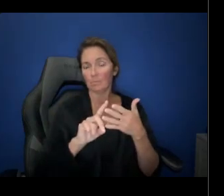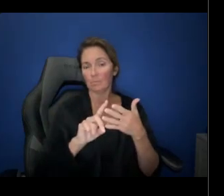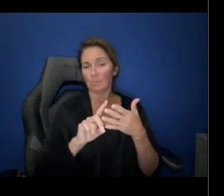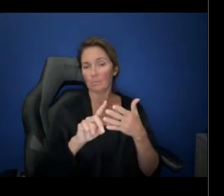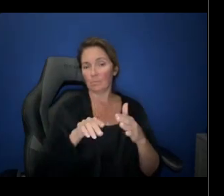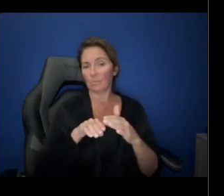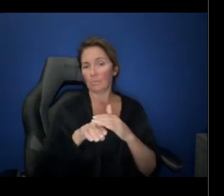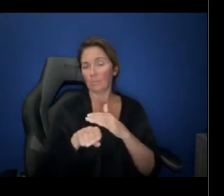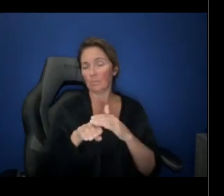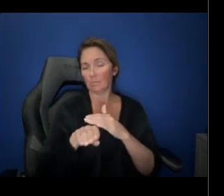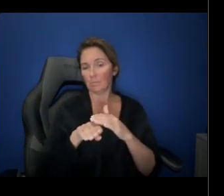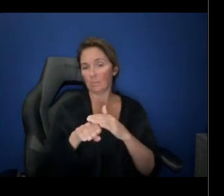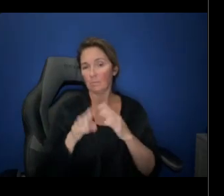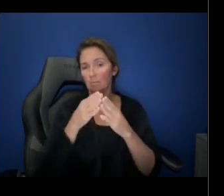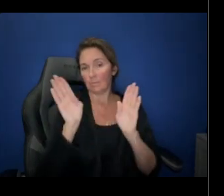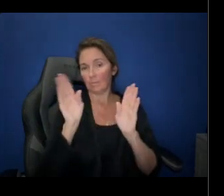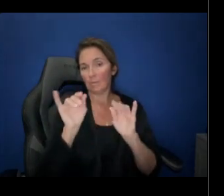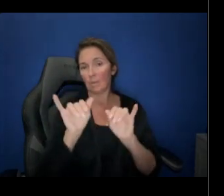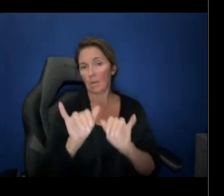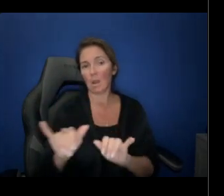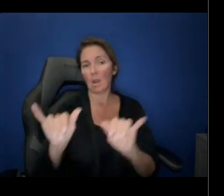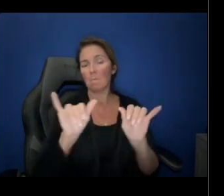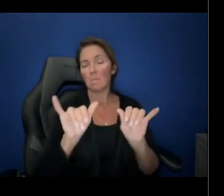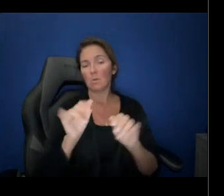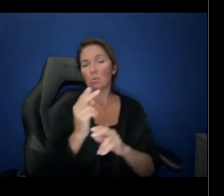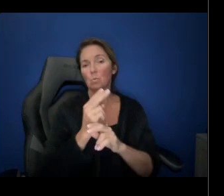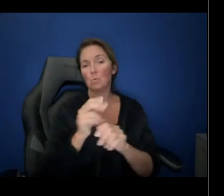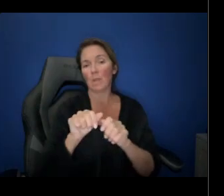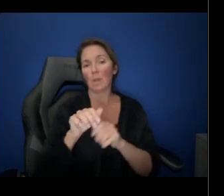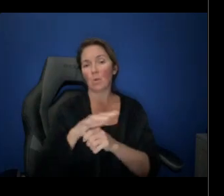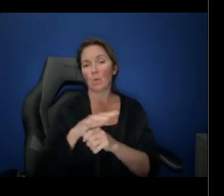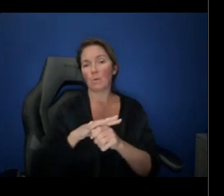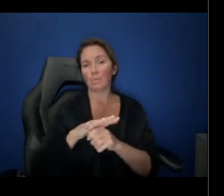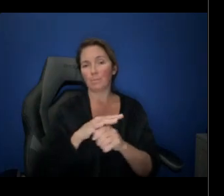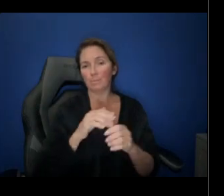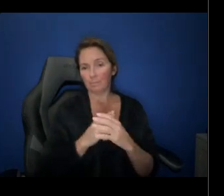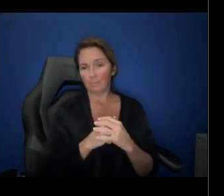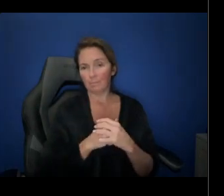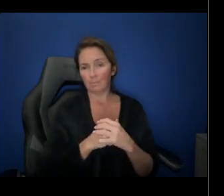when designing accessible public and common use areas.